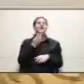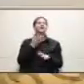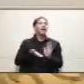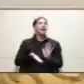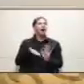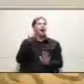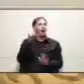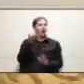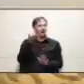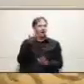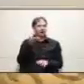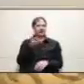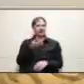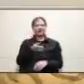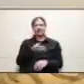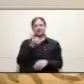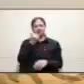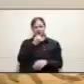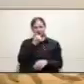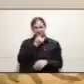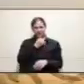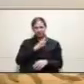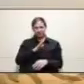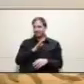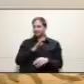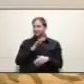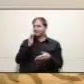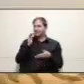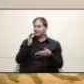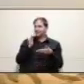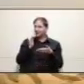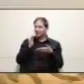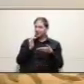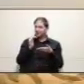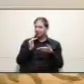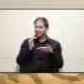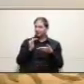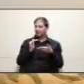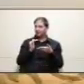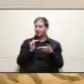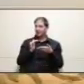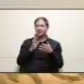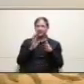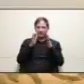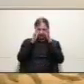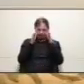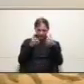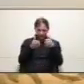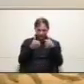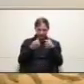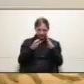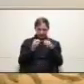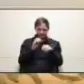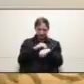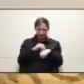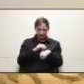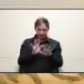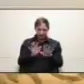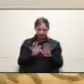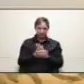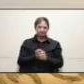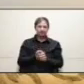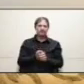my volume. Pardon my volume. Sorry, just go straight to the issue. Okay. Yeah. Just